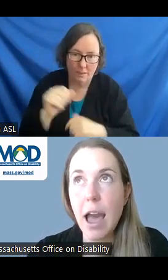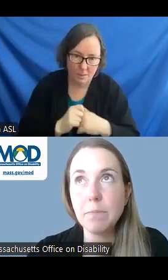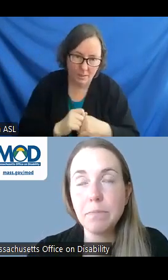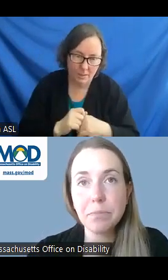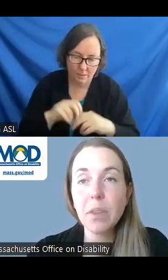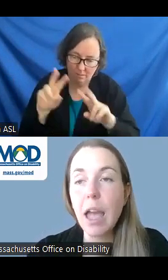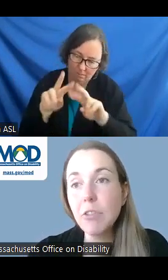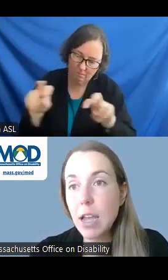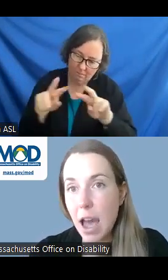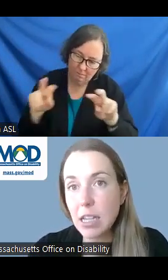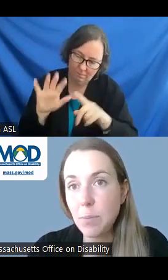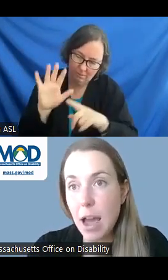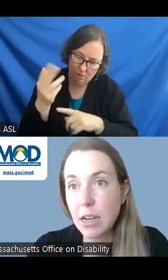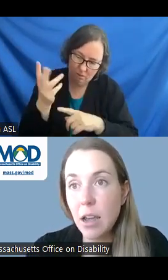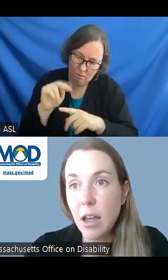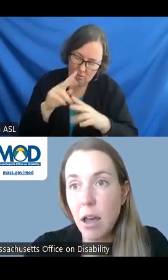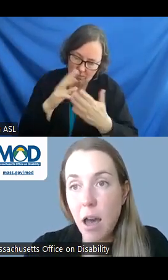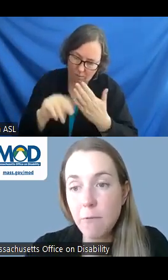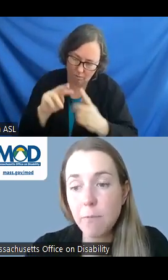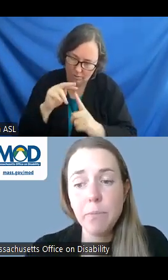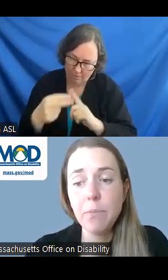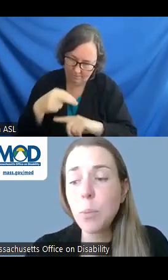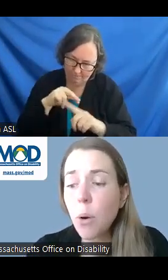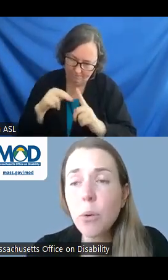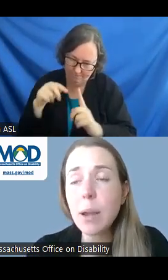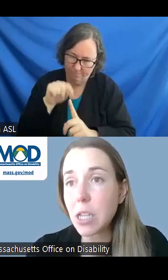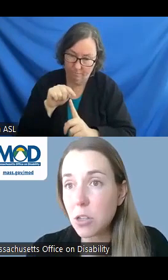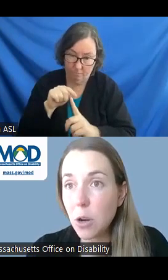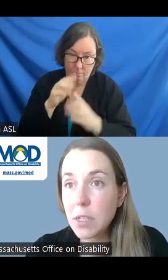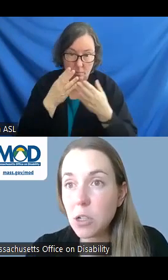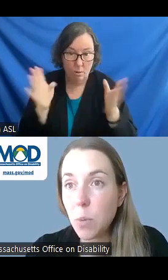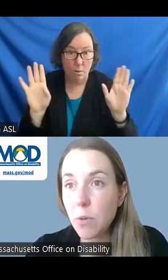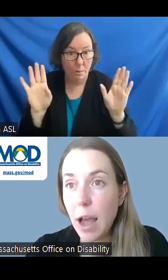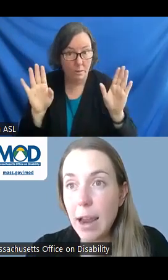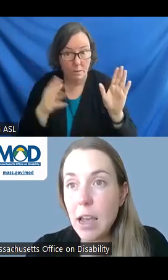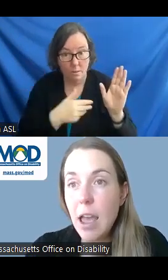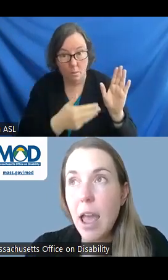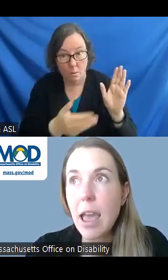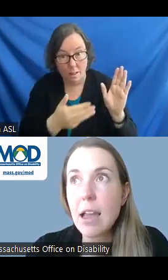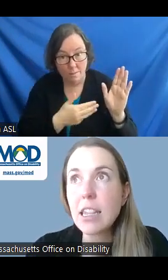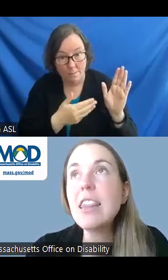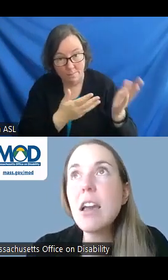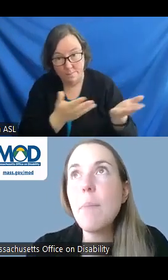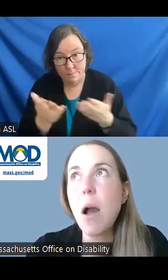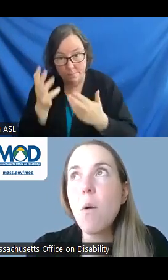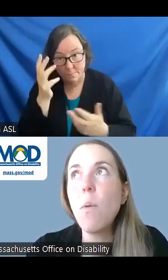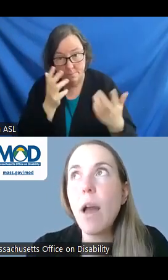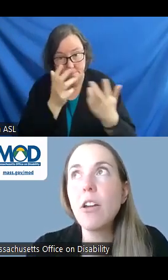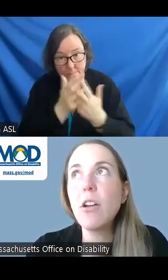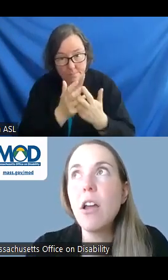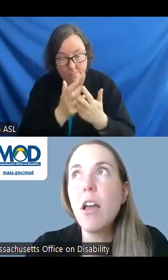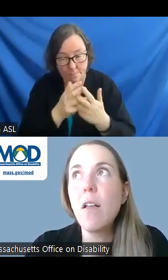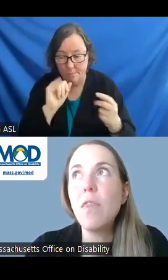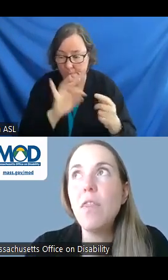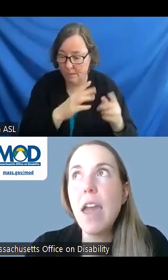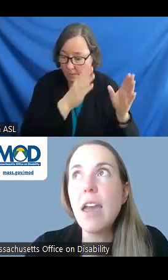look at every aspect of the programs and the services you provide and think about